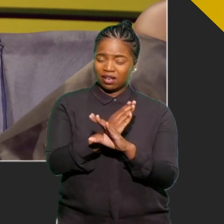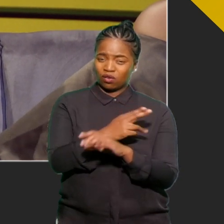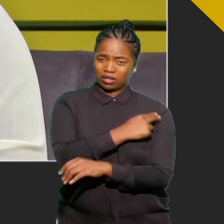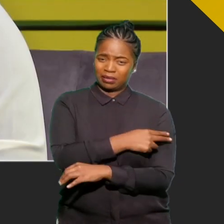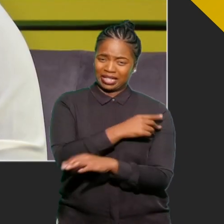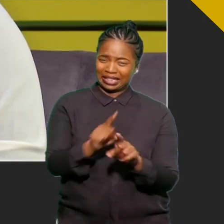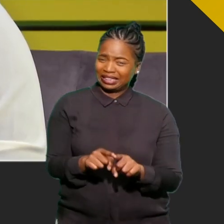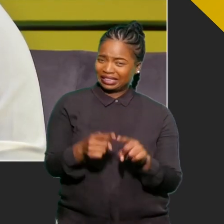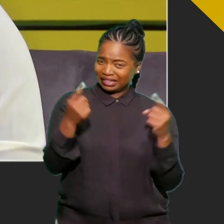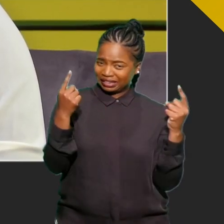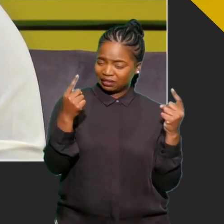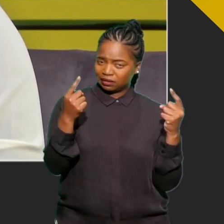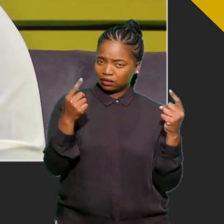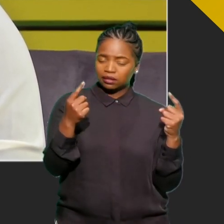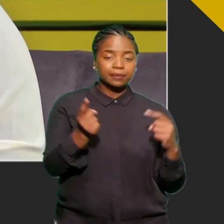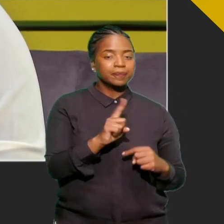So I think